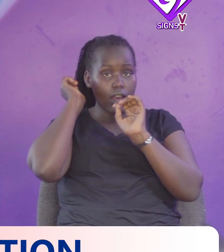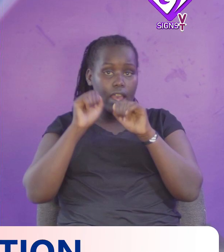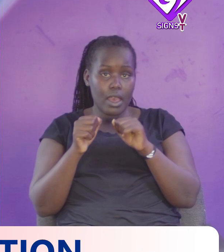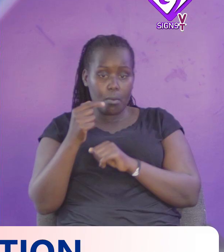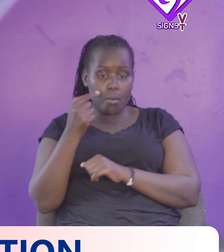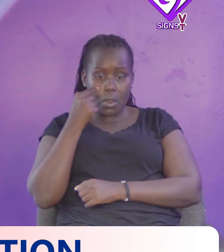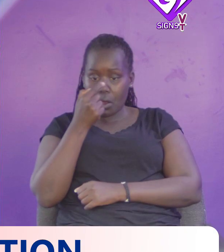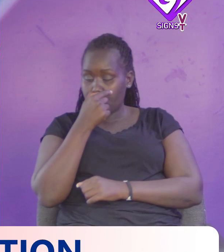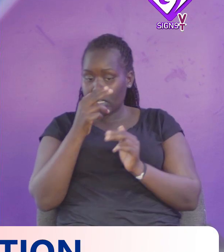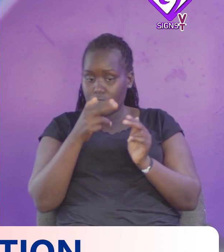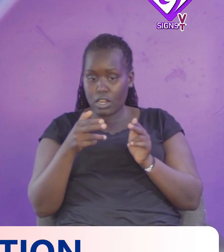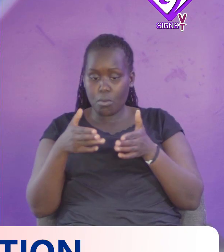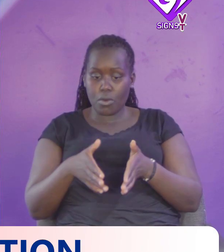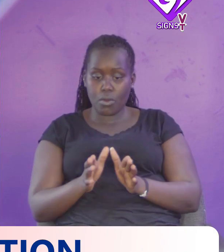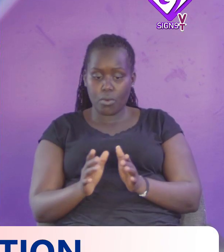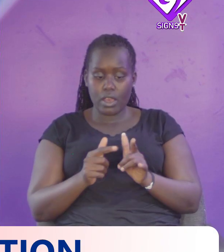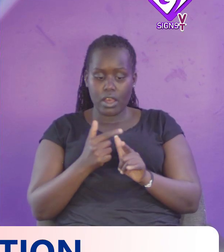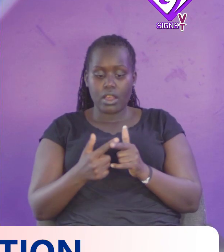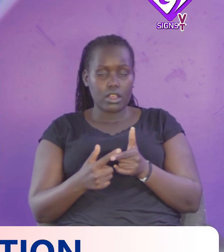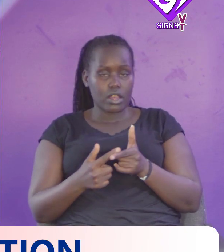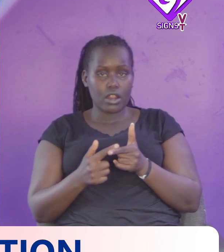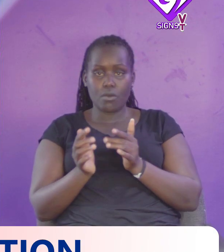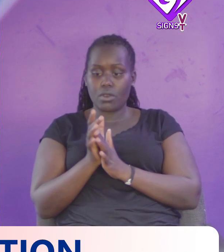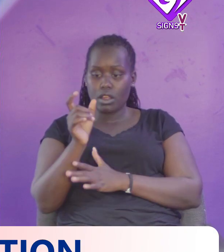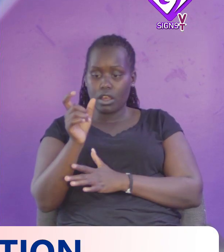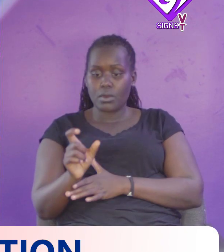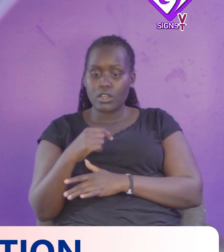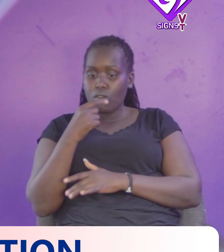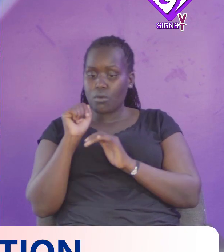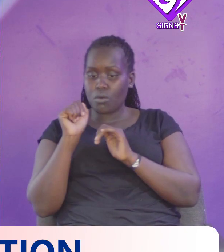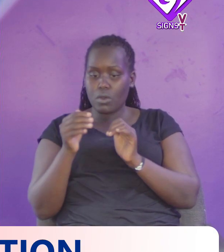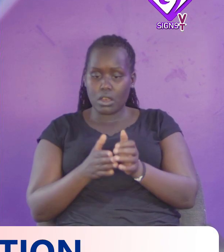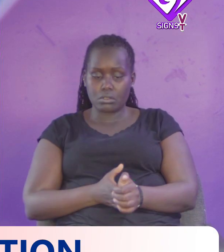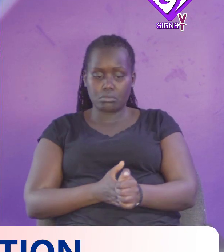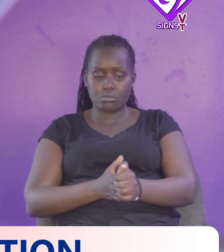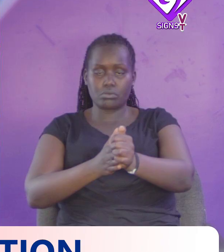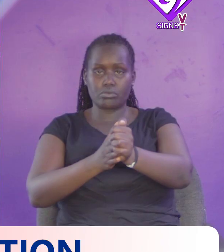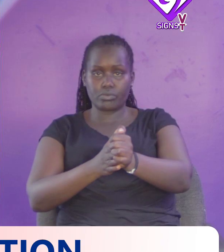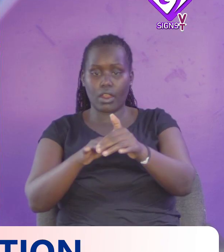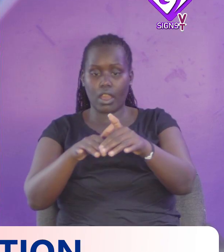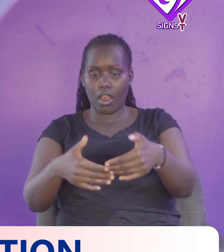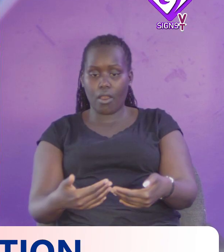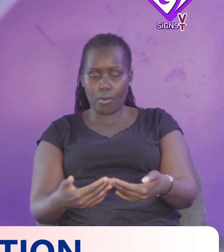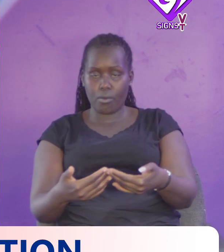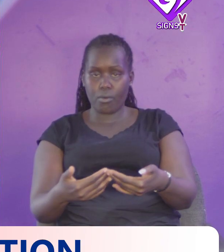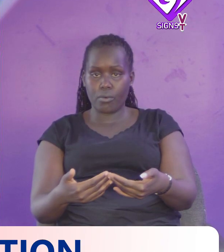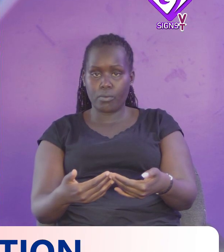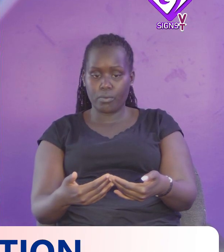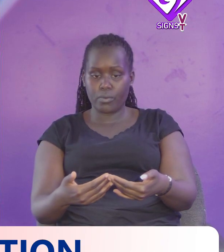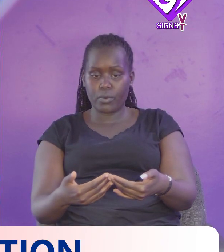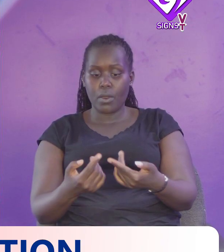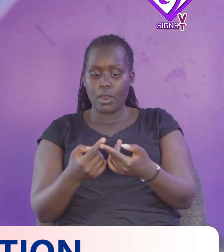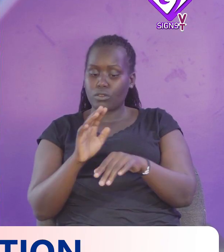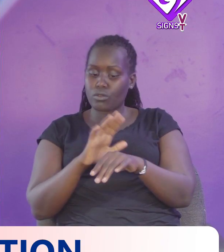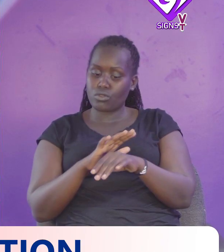normal way, then there is somebody who can guide you and tell you the way it was good that at least you found